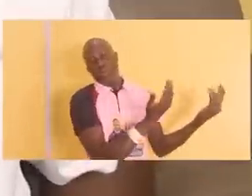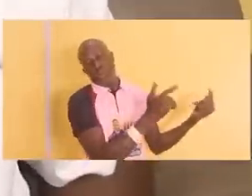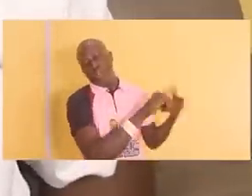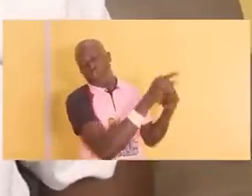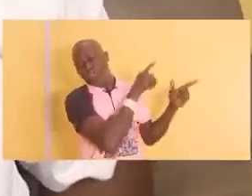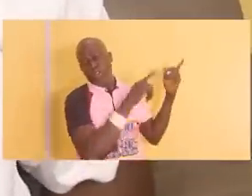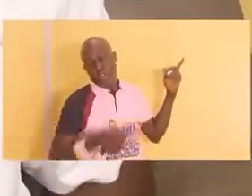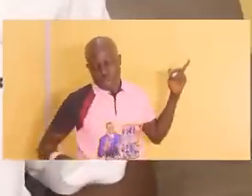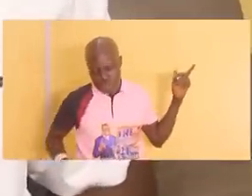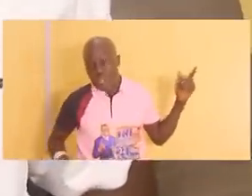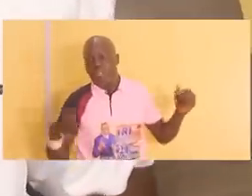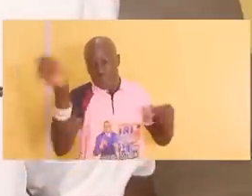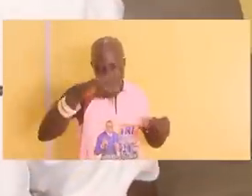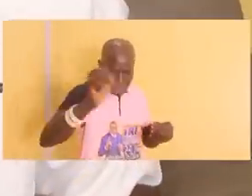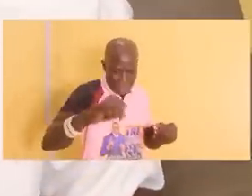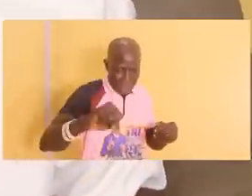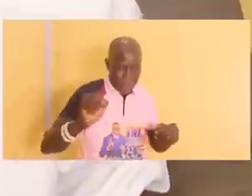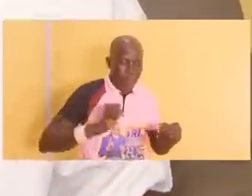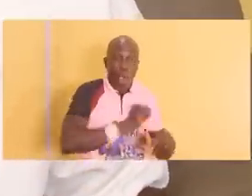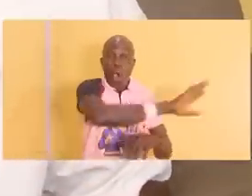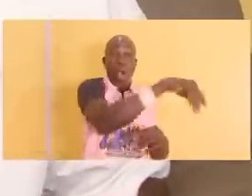We need to wait unto the Lord. Yes.